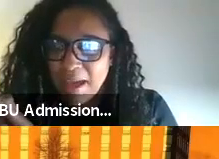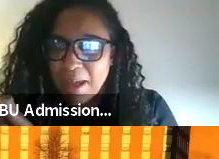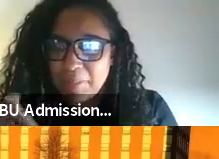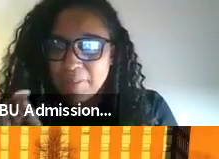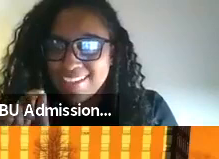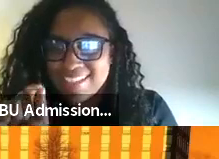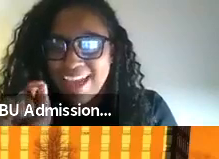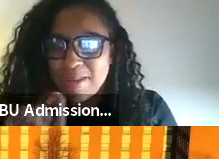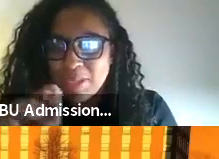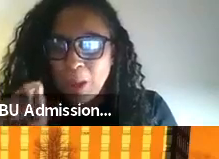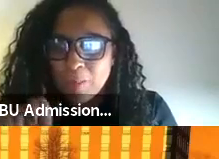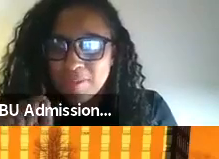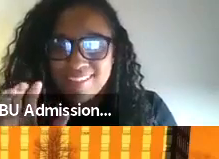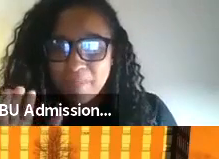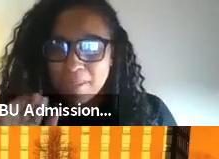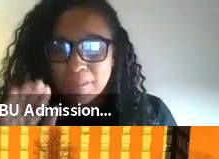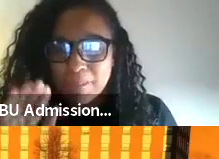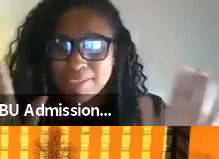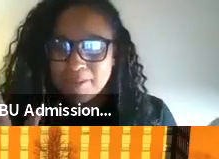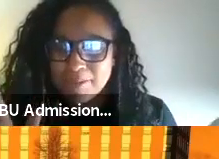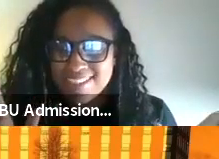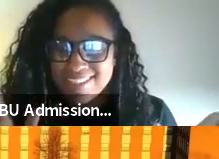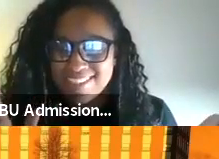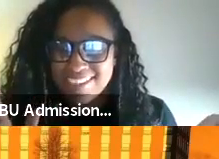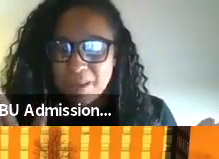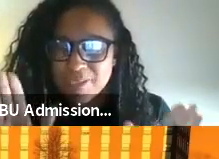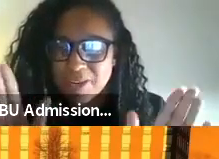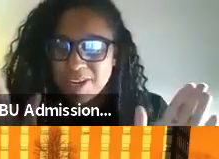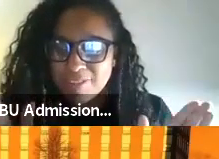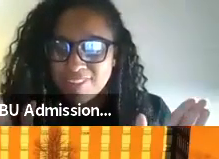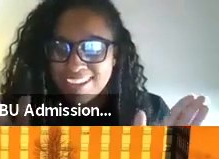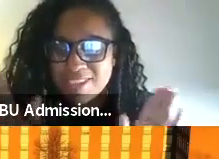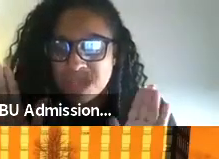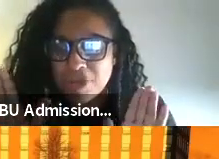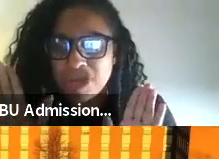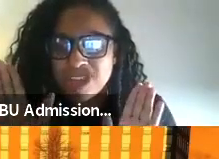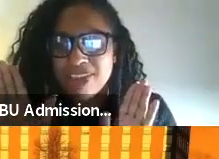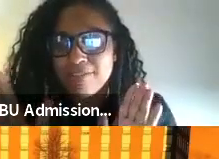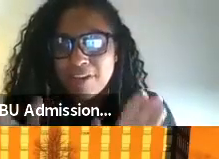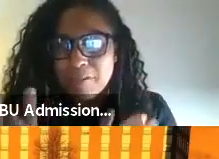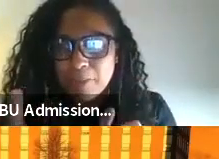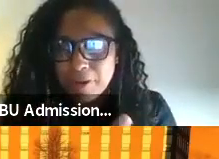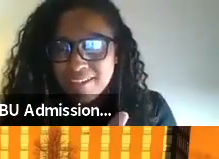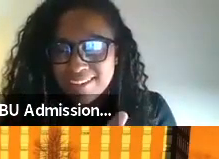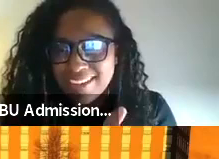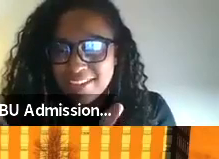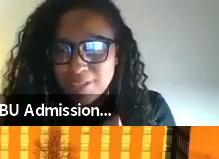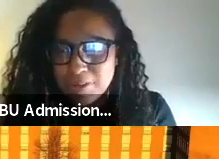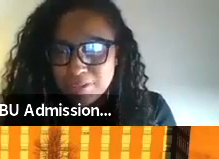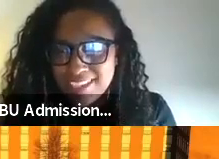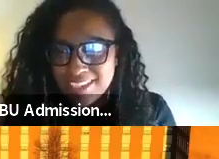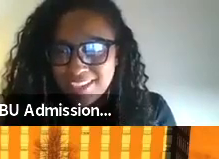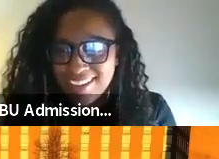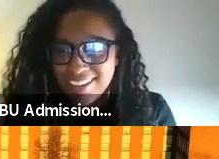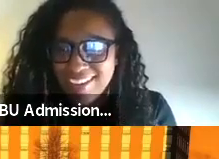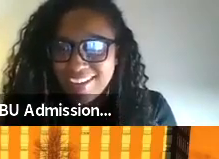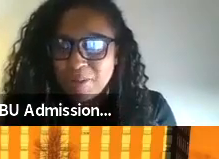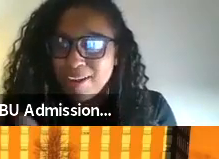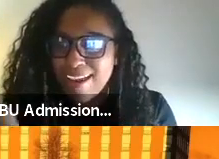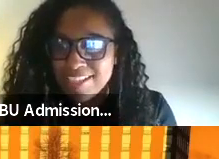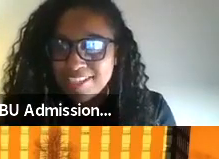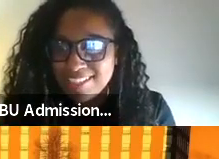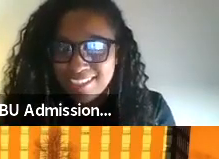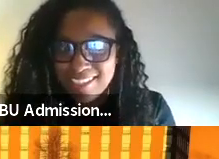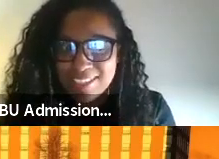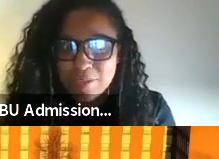there, because I was hoping that people would notice and observe we've got two very important individuals here